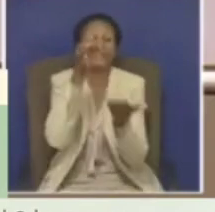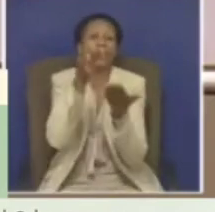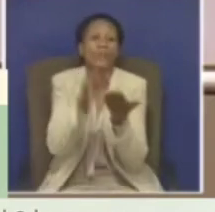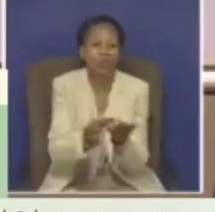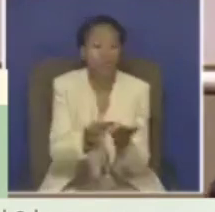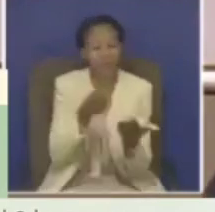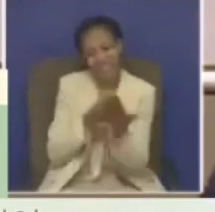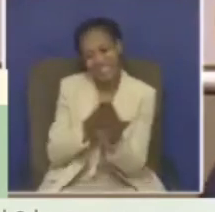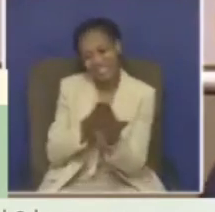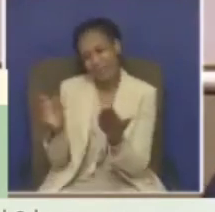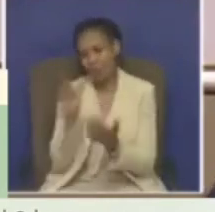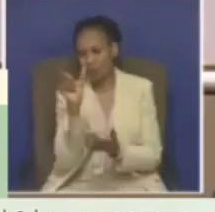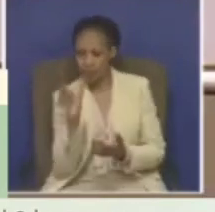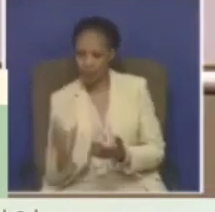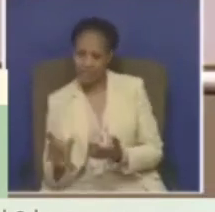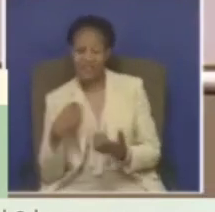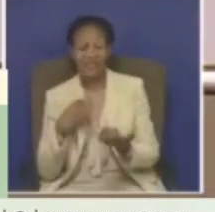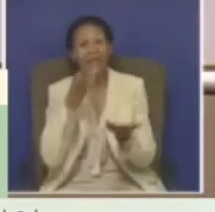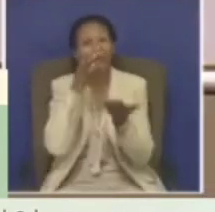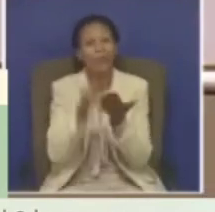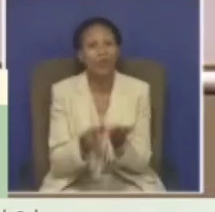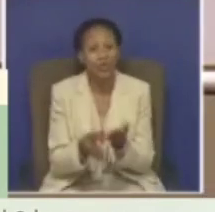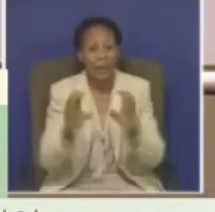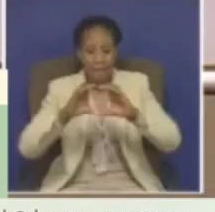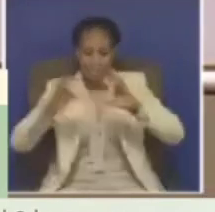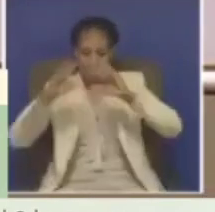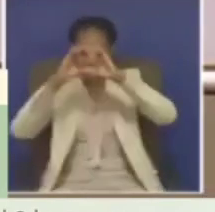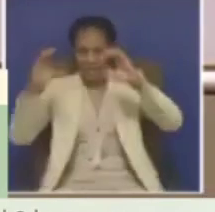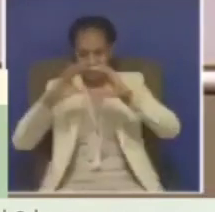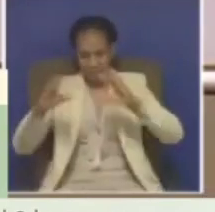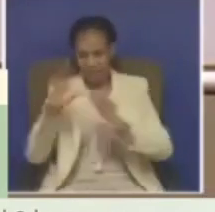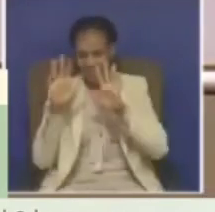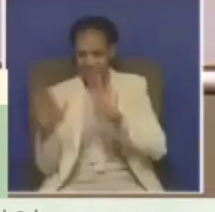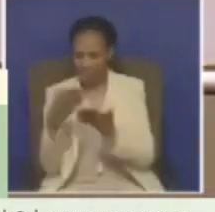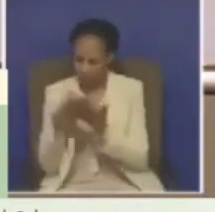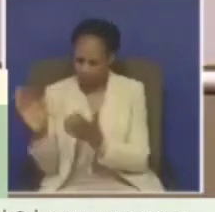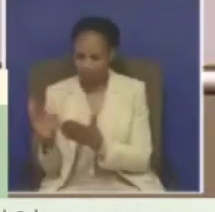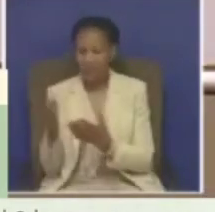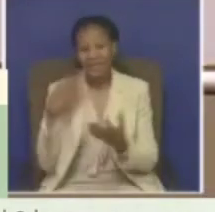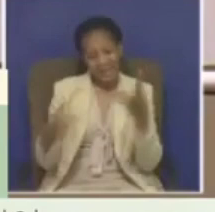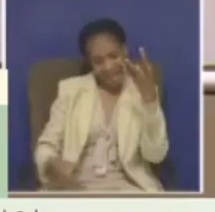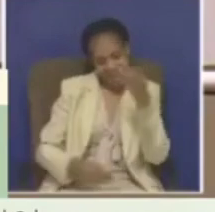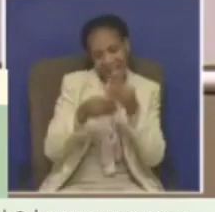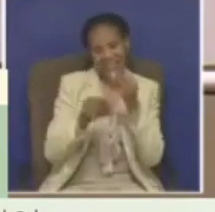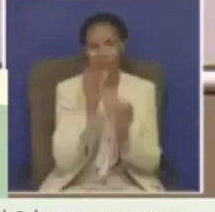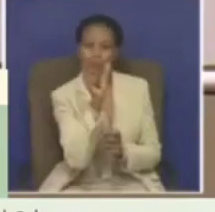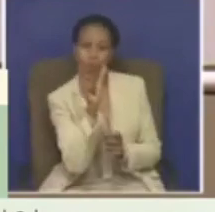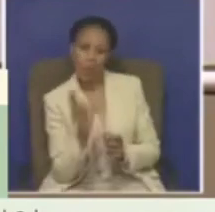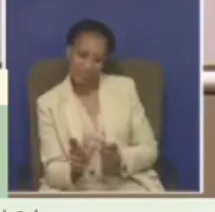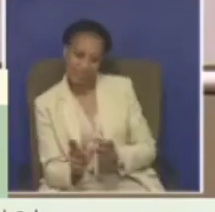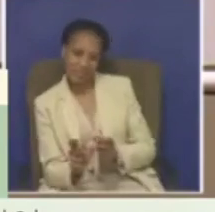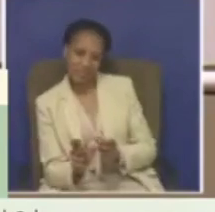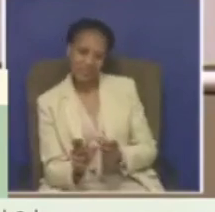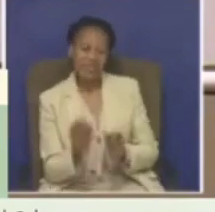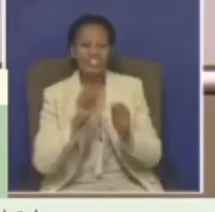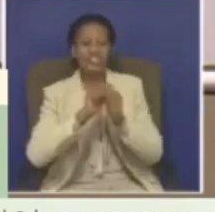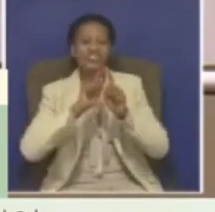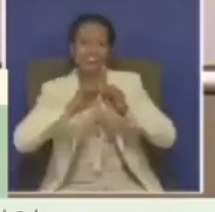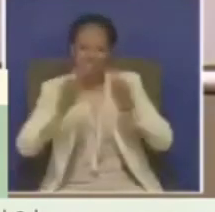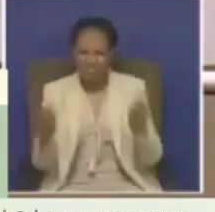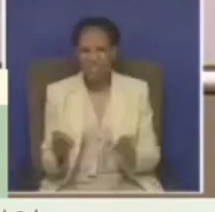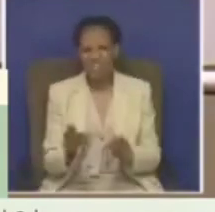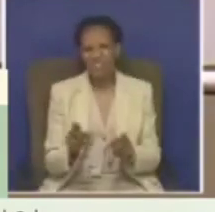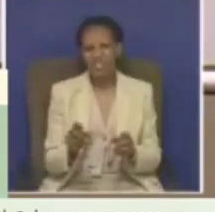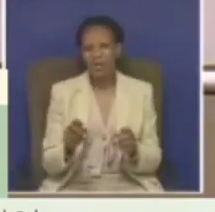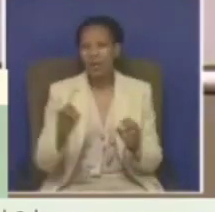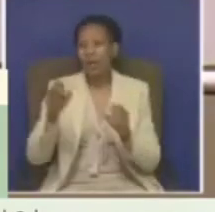remove, as proposed there, paragraph 9, and replace those words that we indicated that instead of an ad hoc committee, let it go to the portfolio